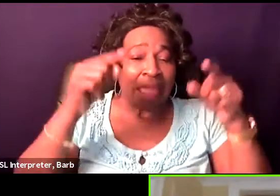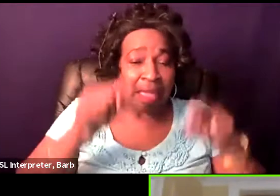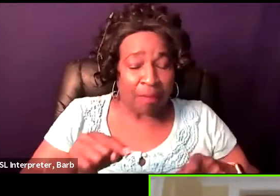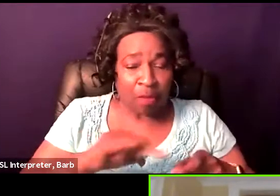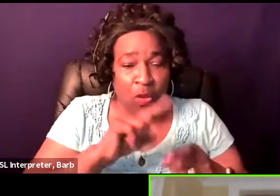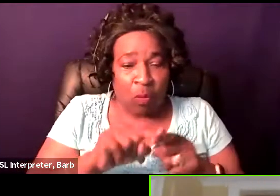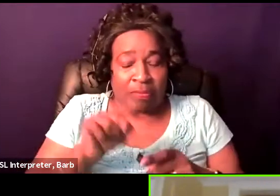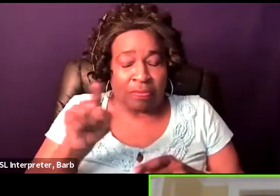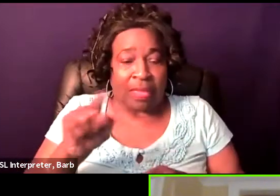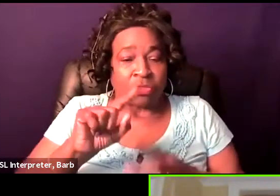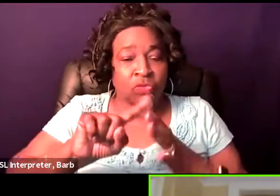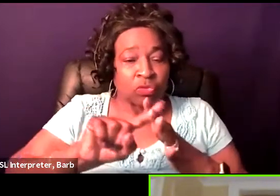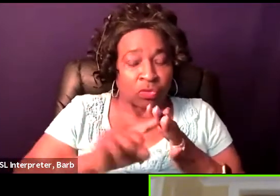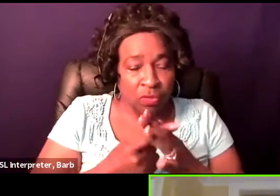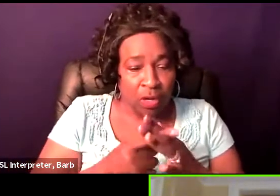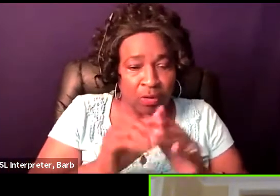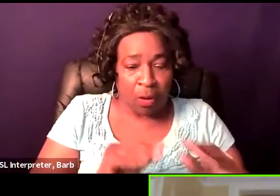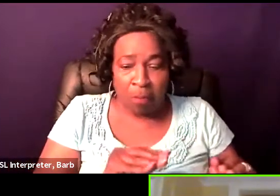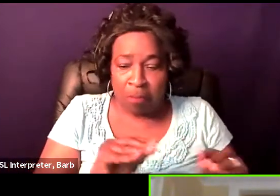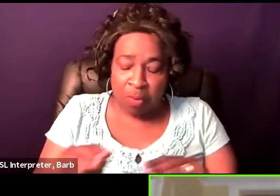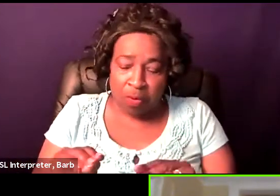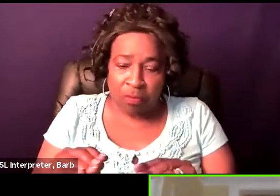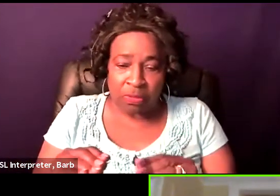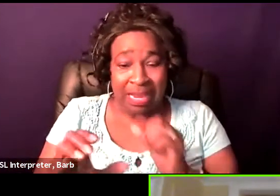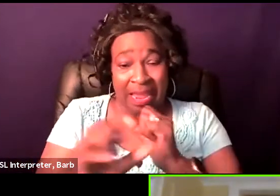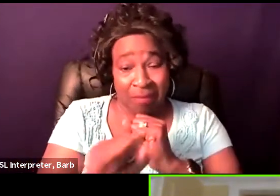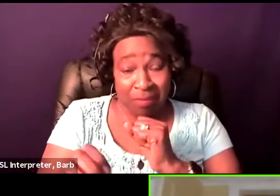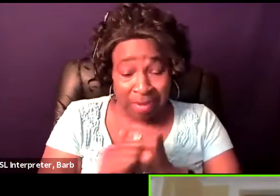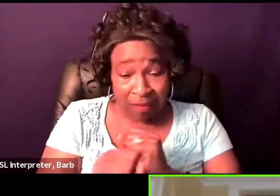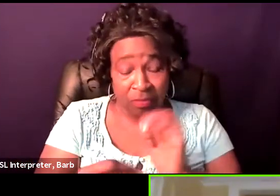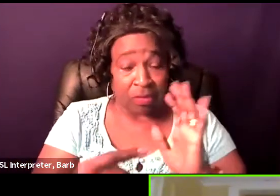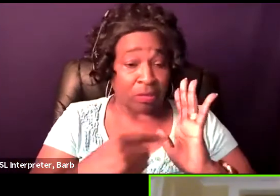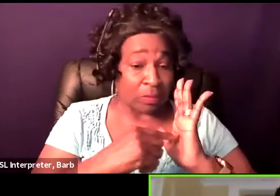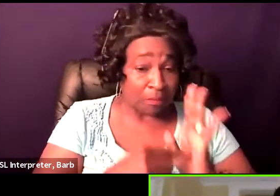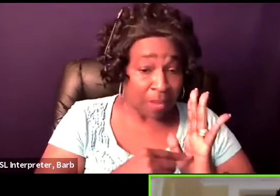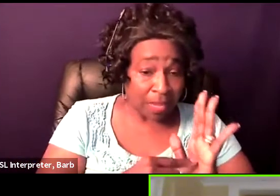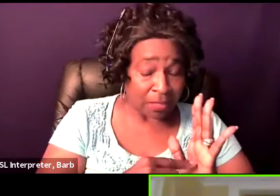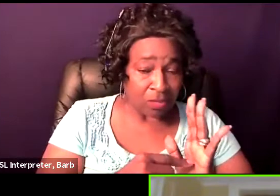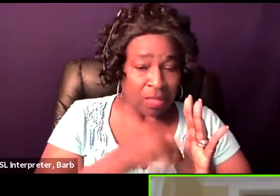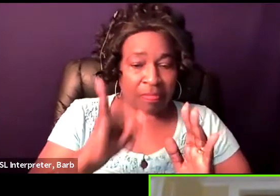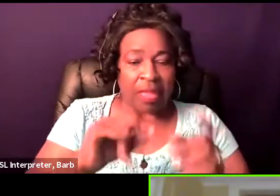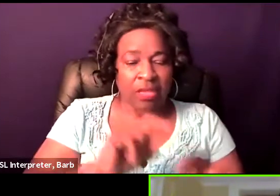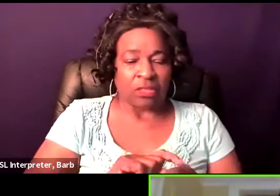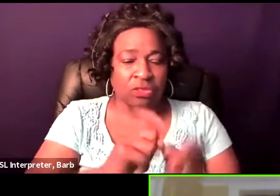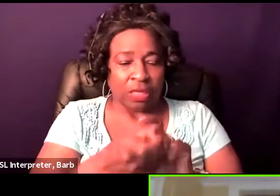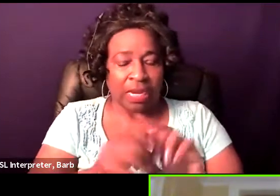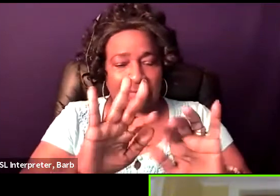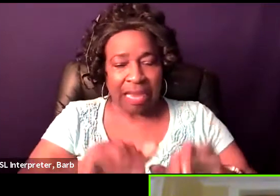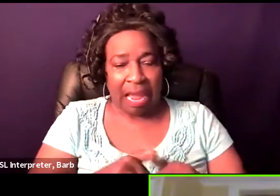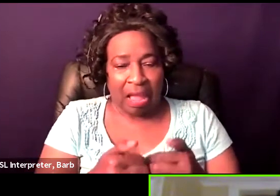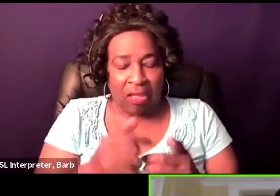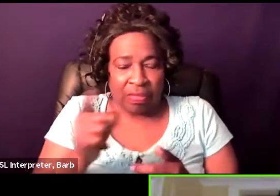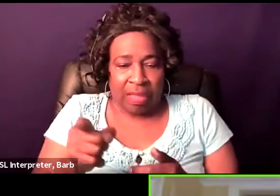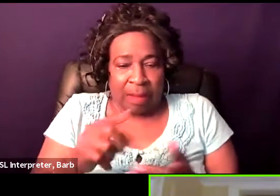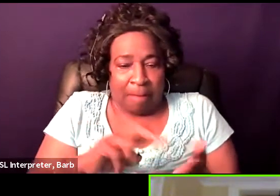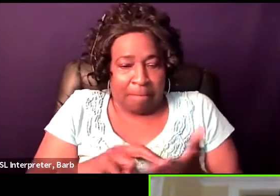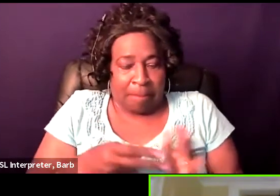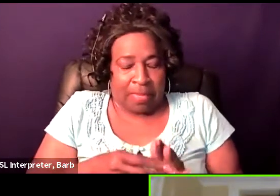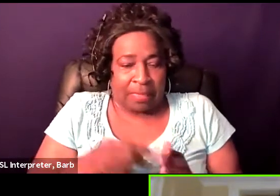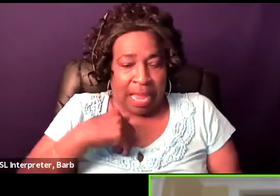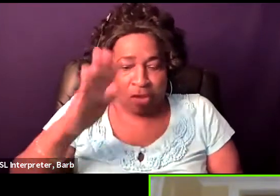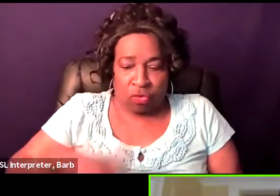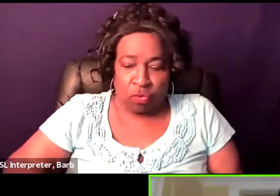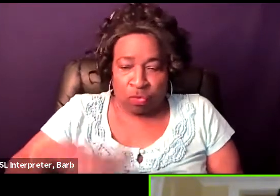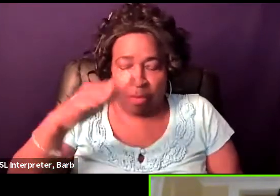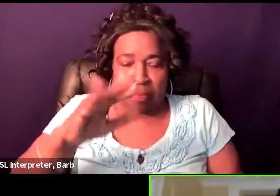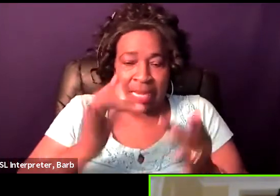started moving towards advertising as a model, that completely changed how the internet is. So I grew up in internet 2.0,